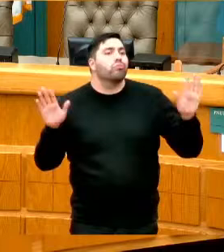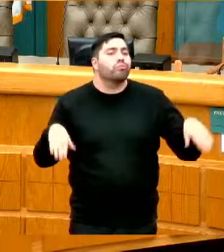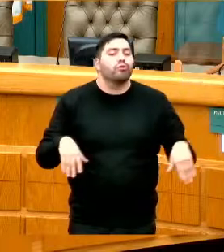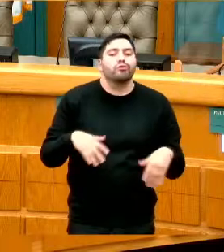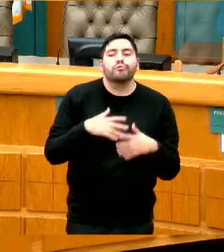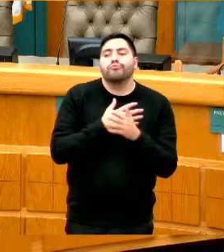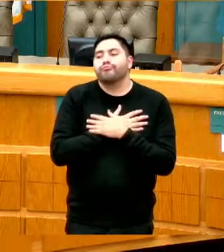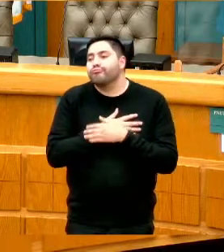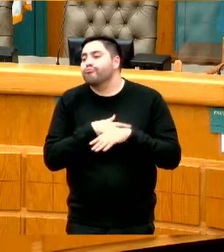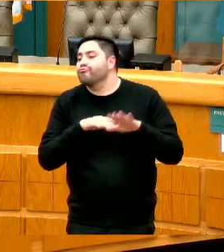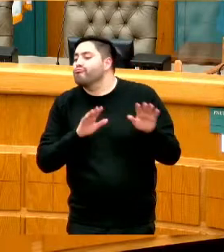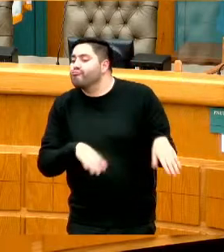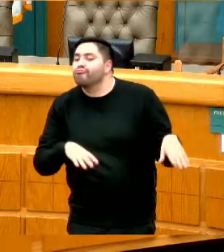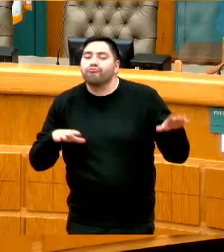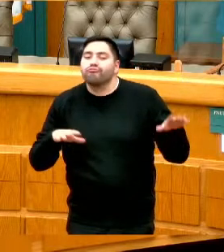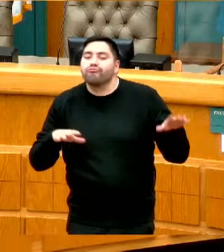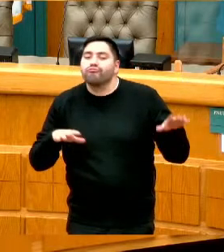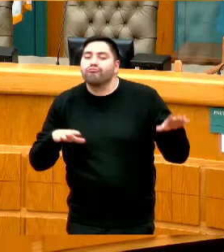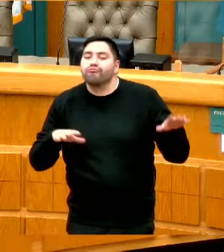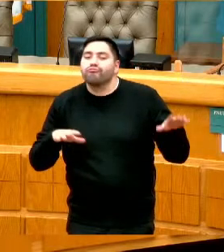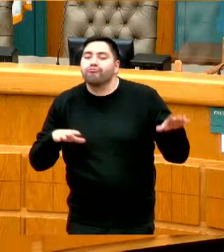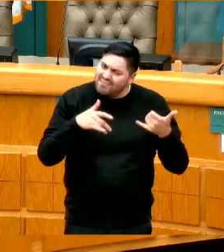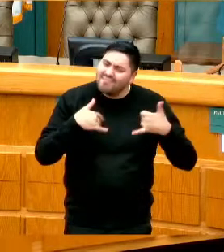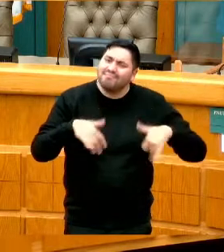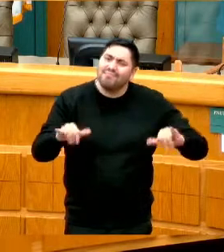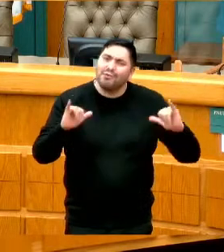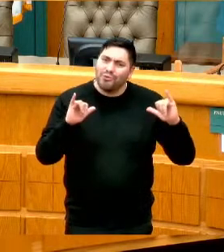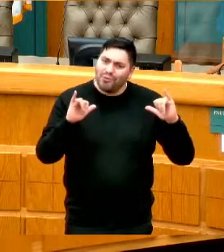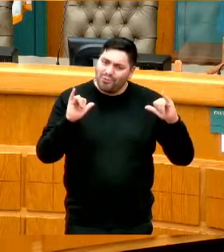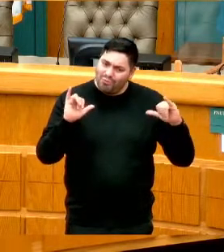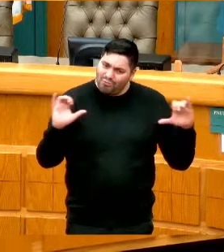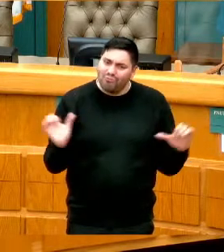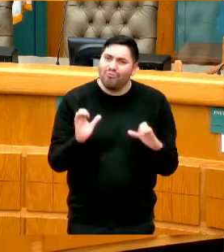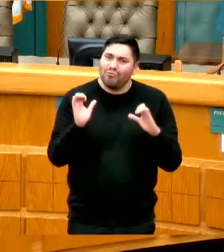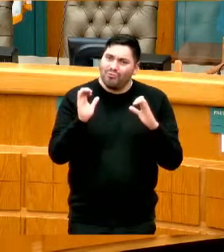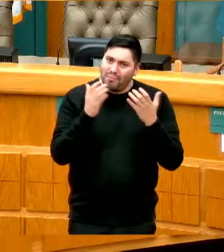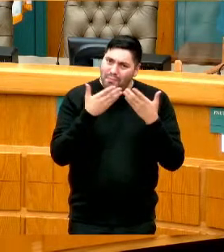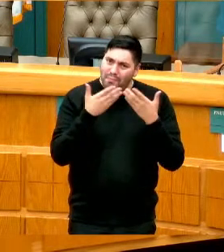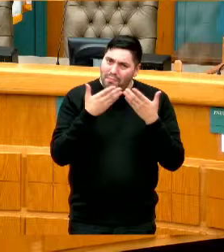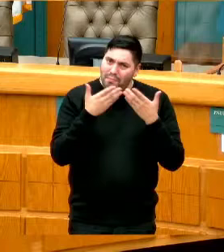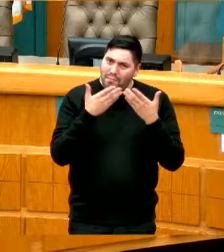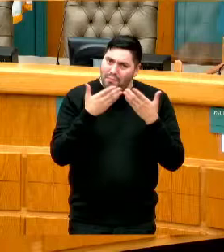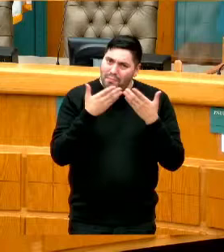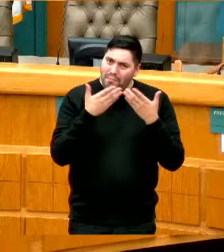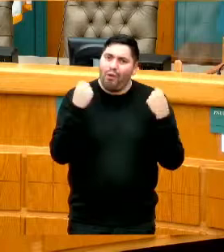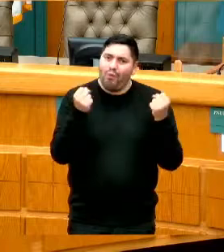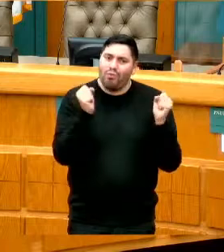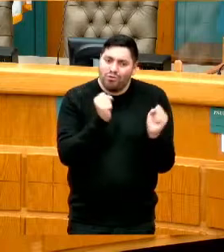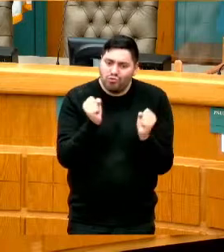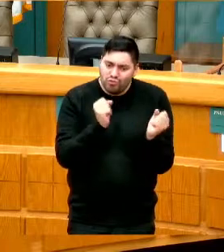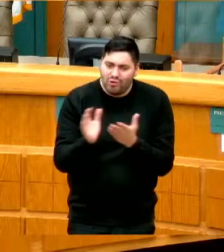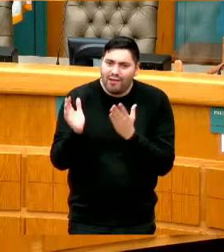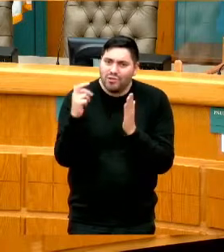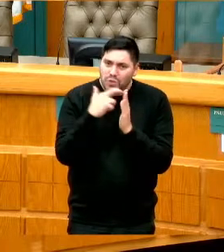we continue to practice the public health strategies so that we can all stay safe here in Nueces County.